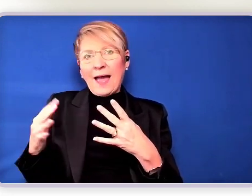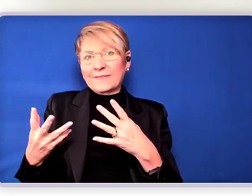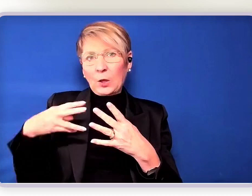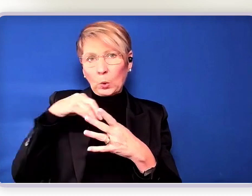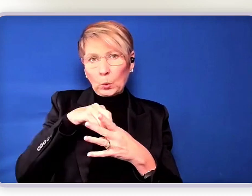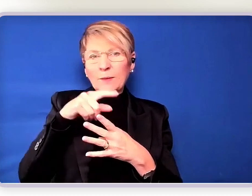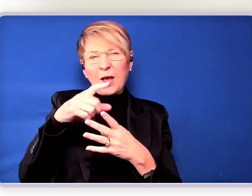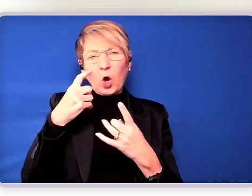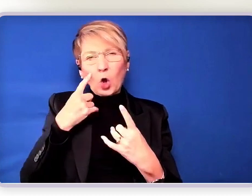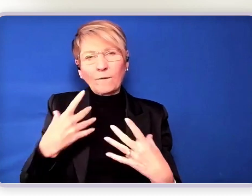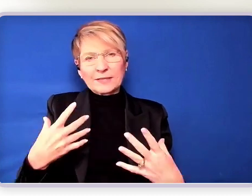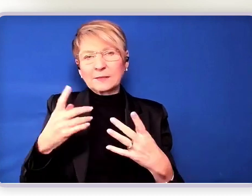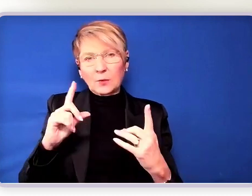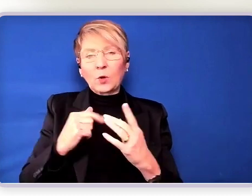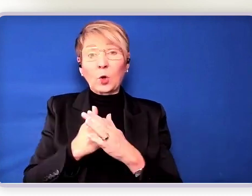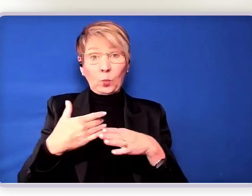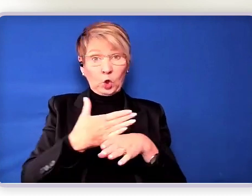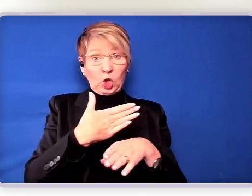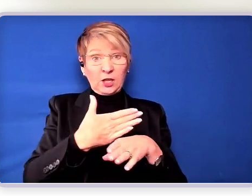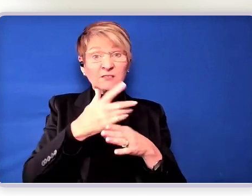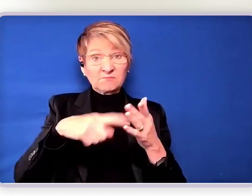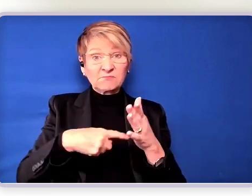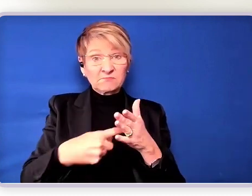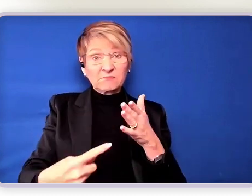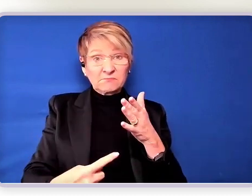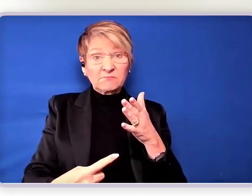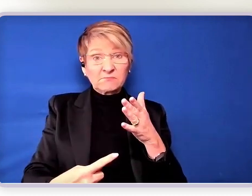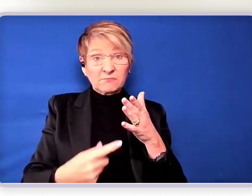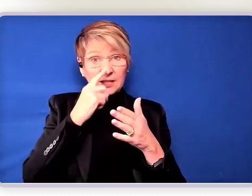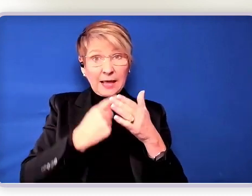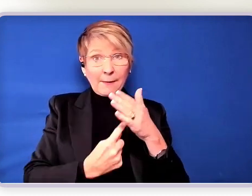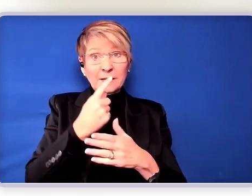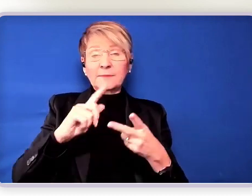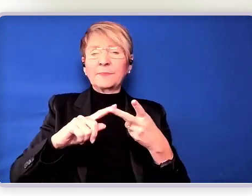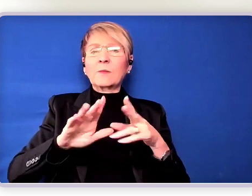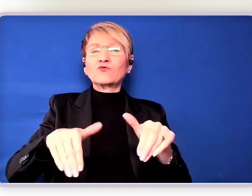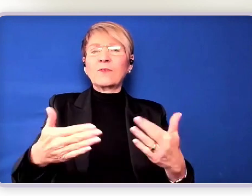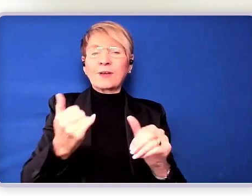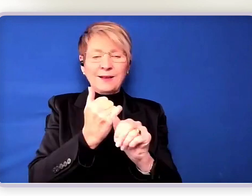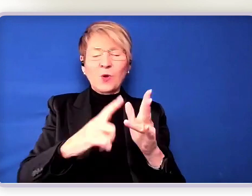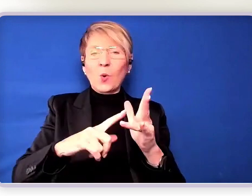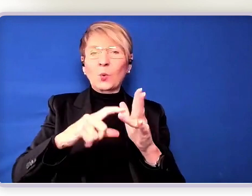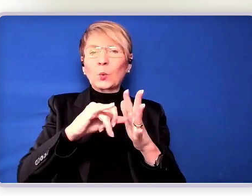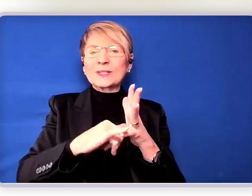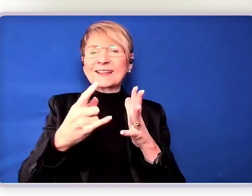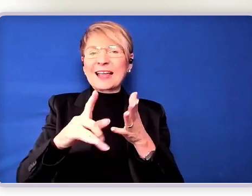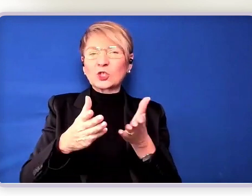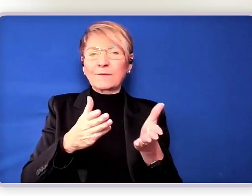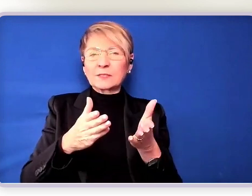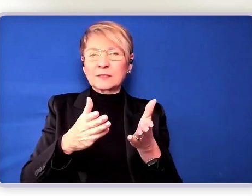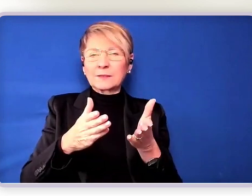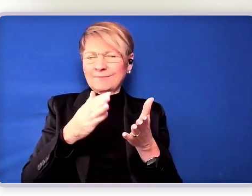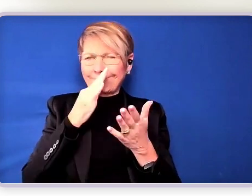ones: work, the provision of goods or services, which is very, very broad, as you can